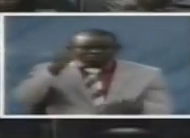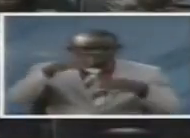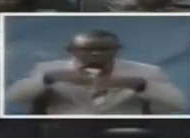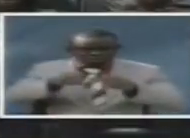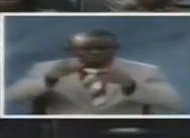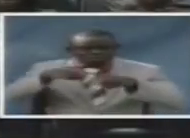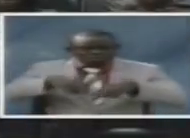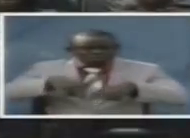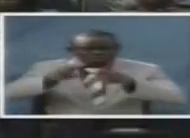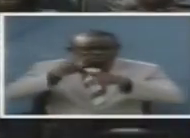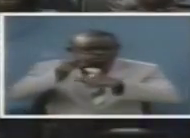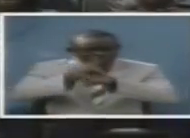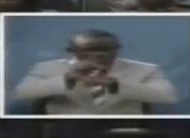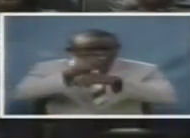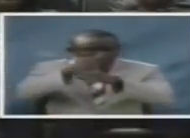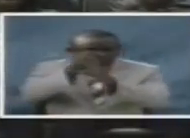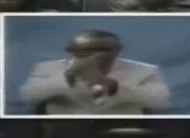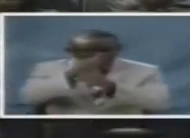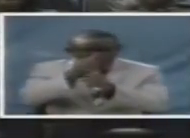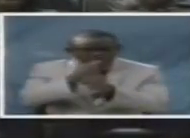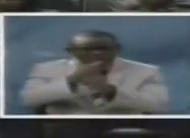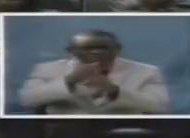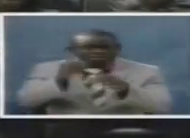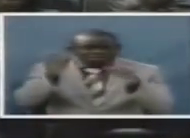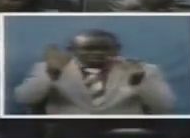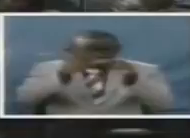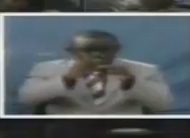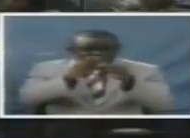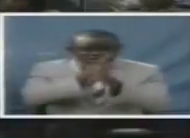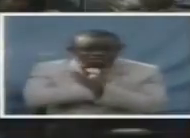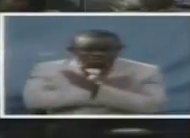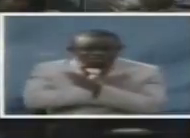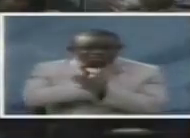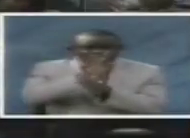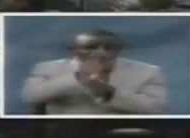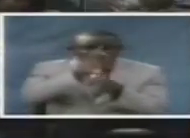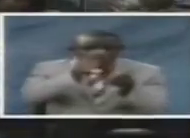projects, including the Link Zambia 8000, the